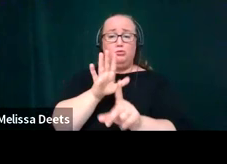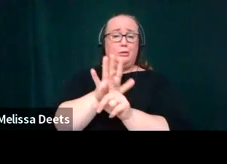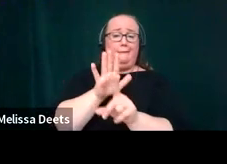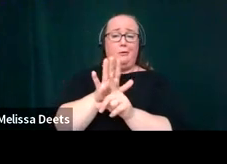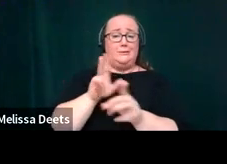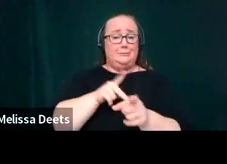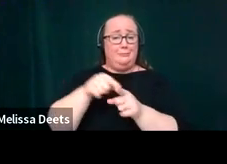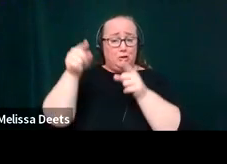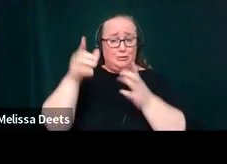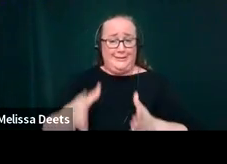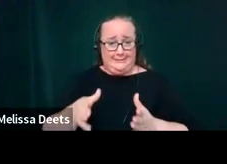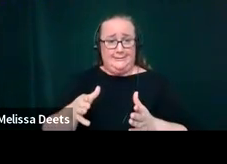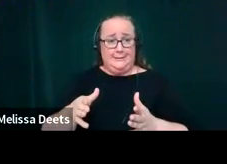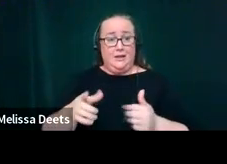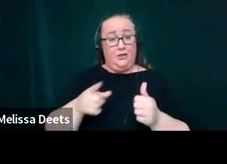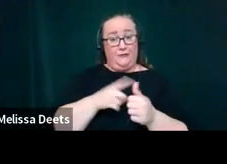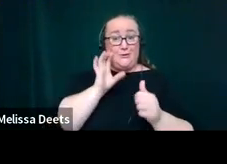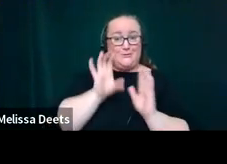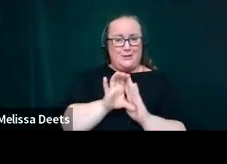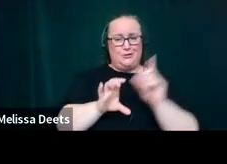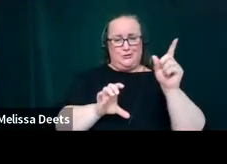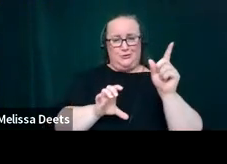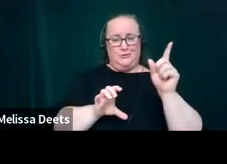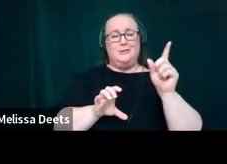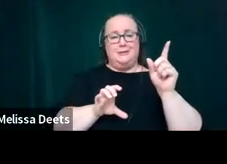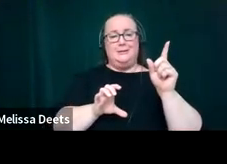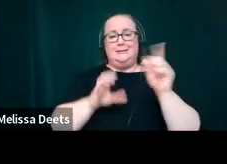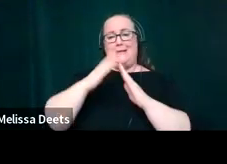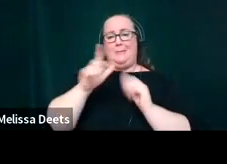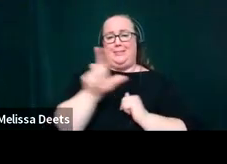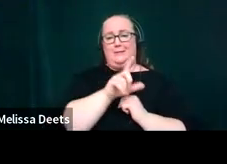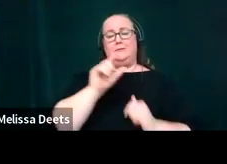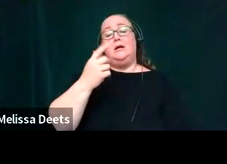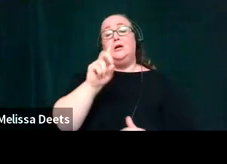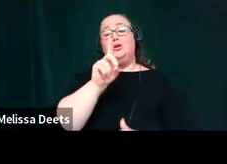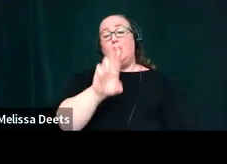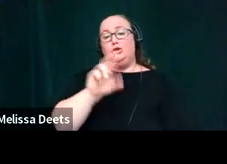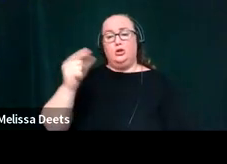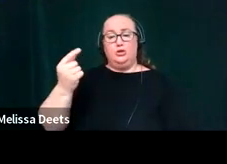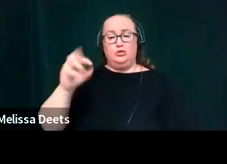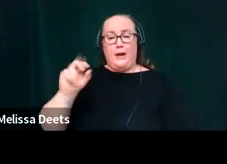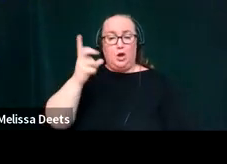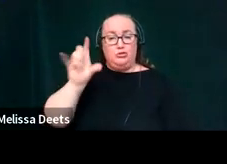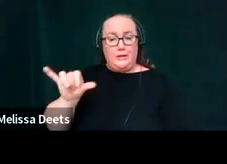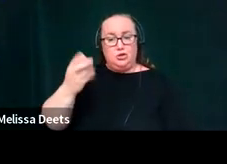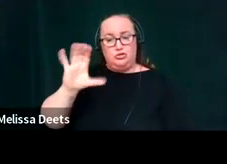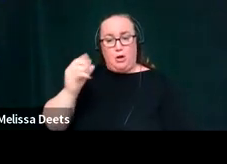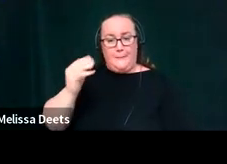specialists. The first photo is of our chairman, Dr. Gregory H. Harmon. The second photo